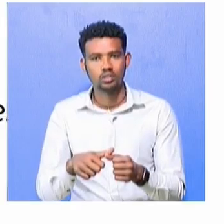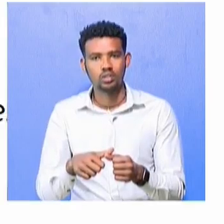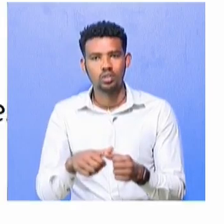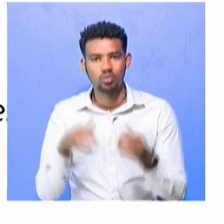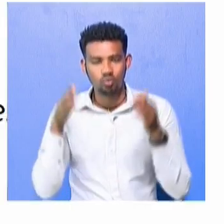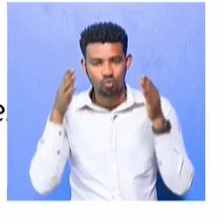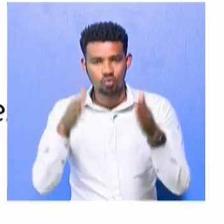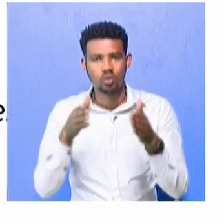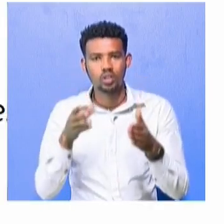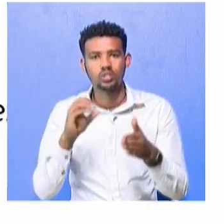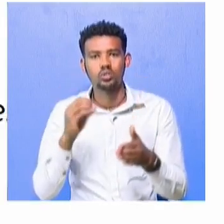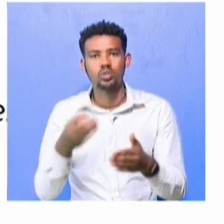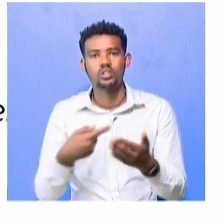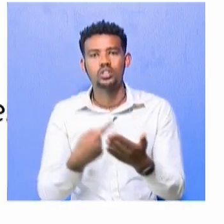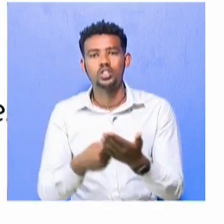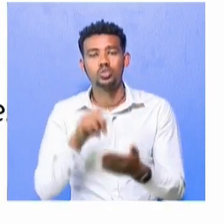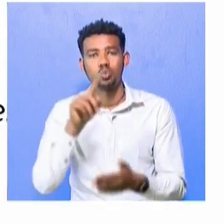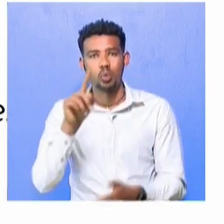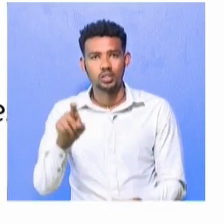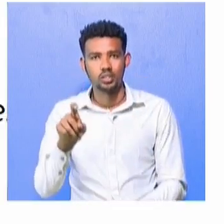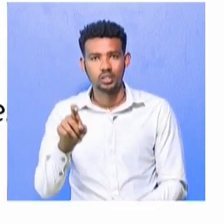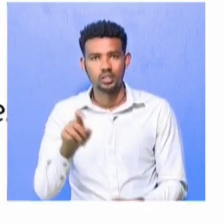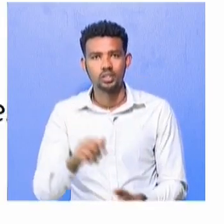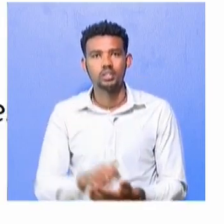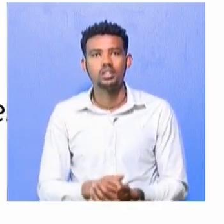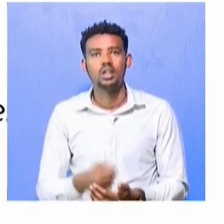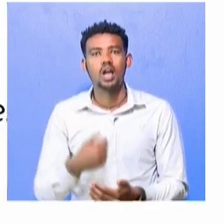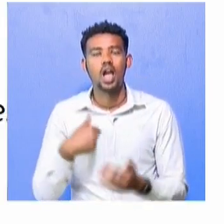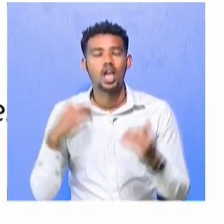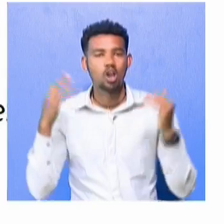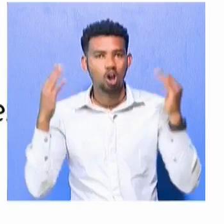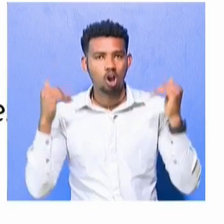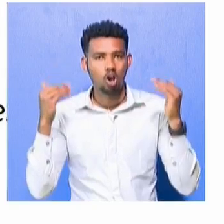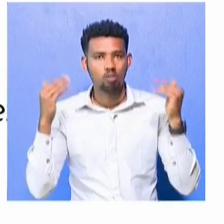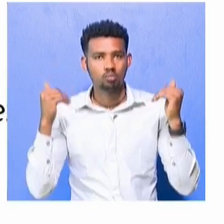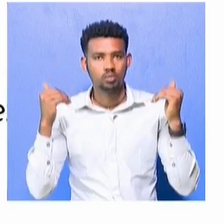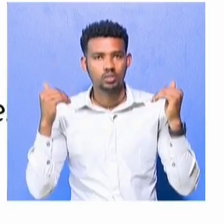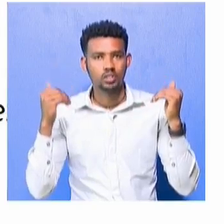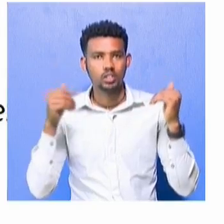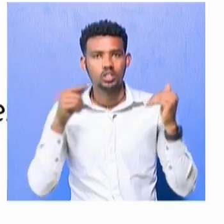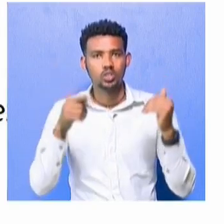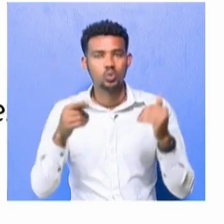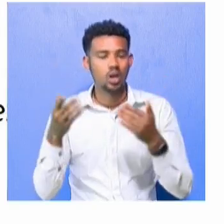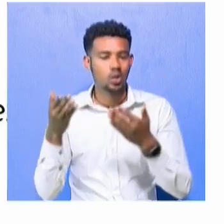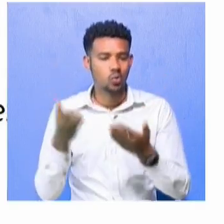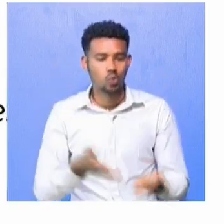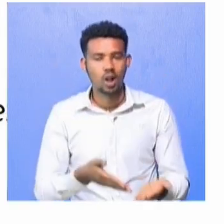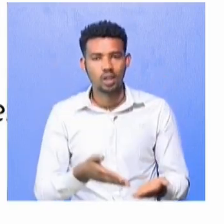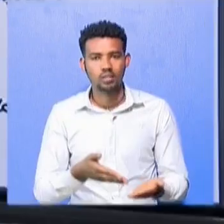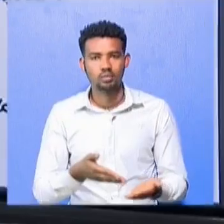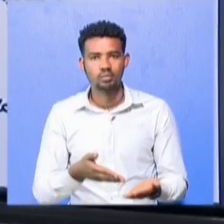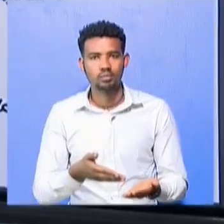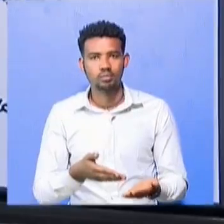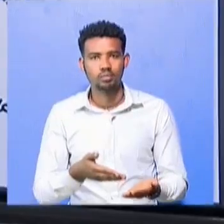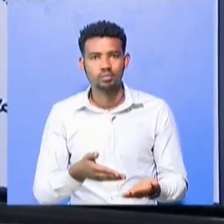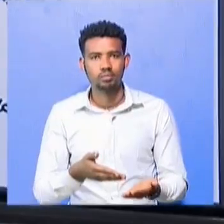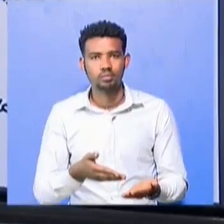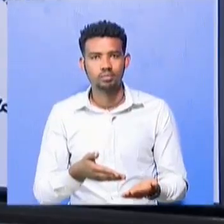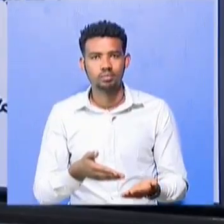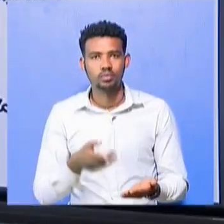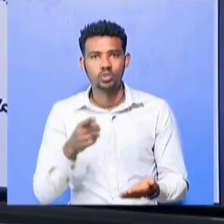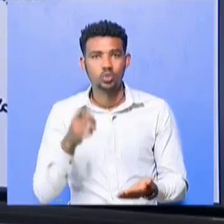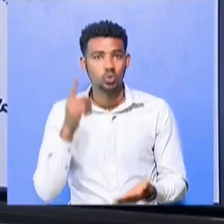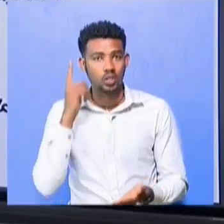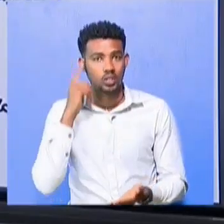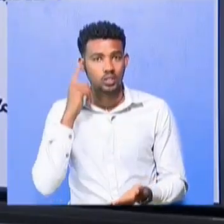Focus on these questions. I hope you are welcome. Your